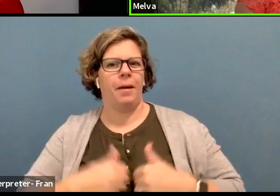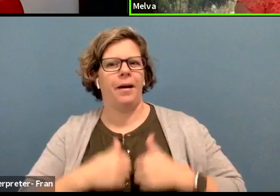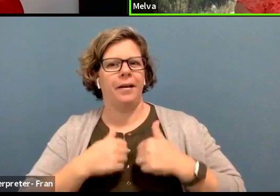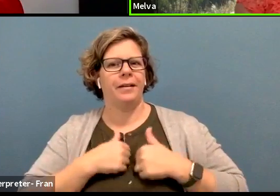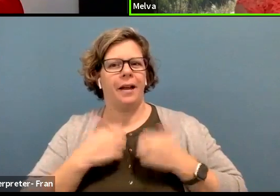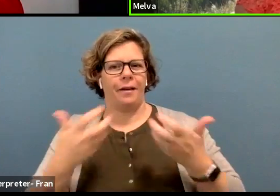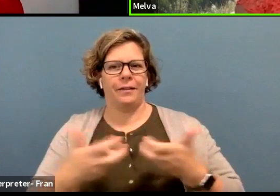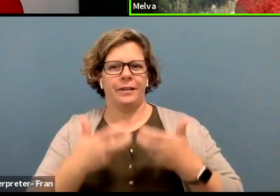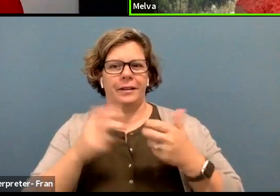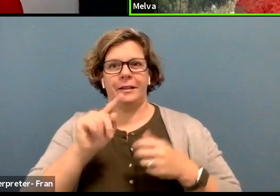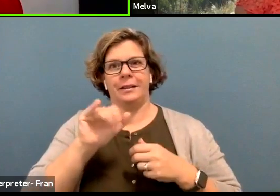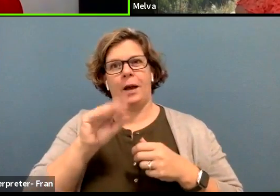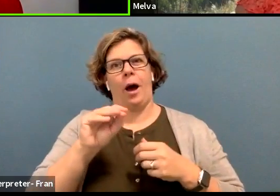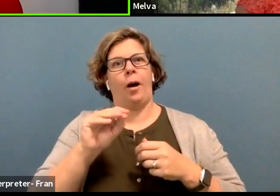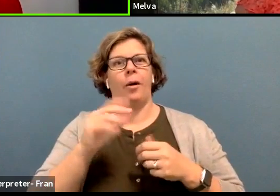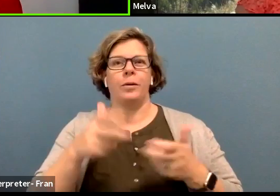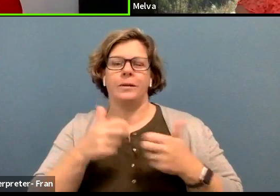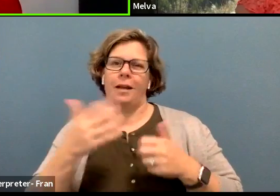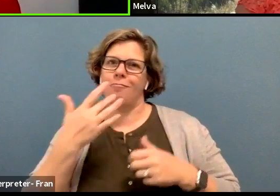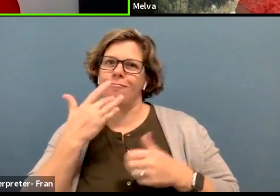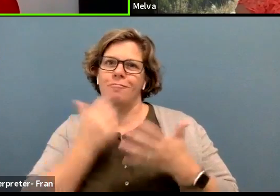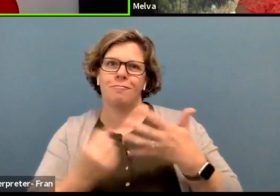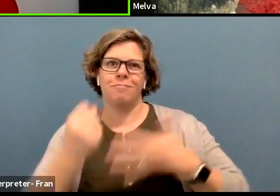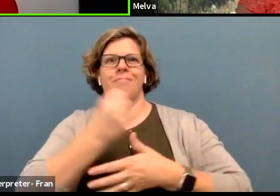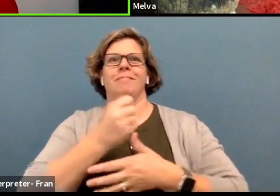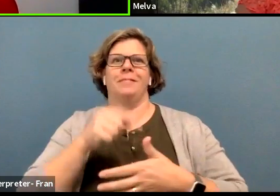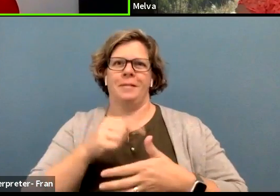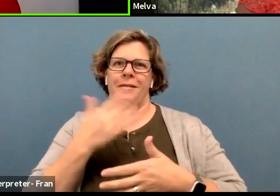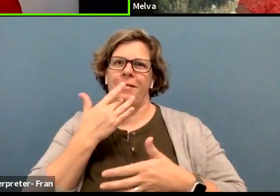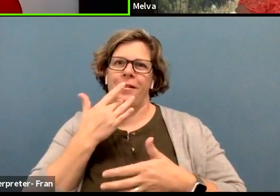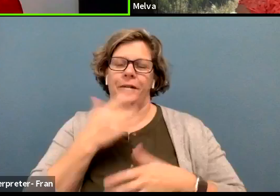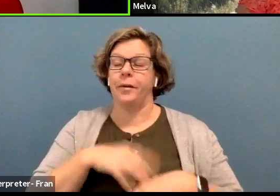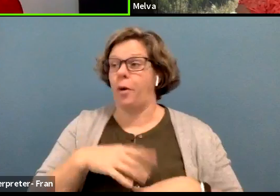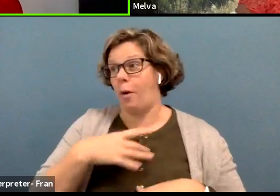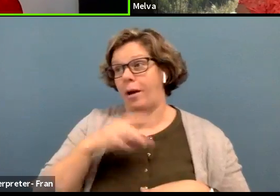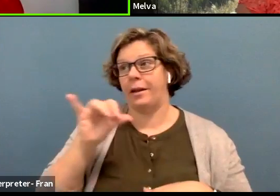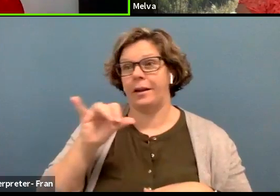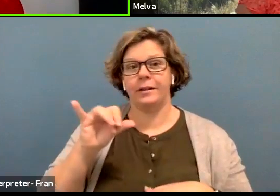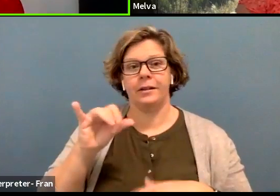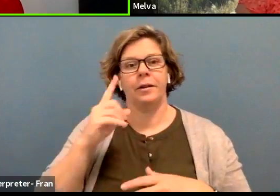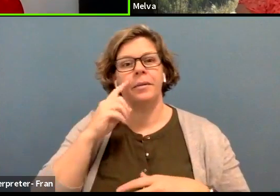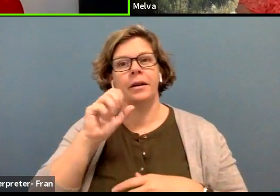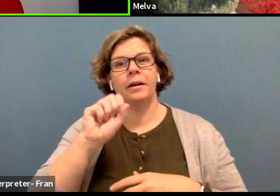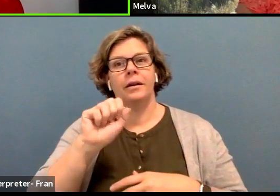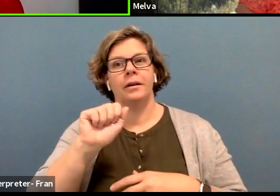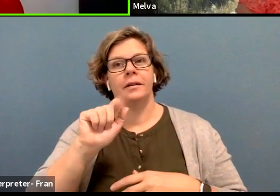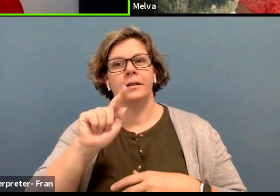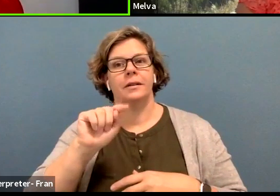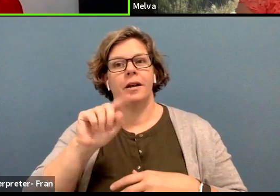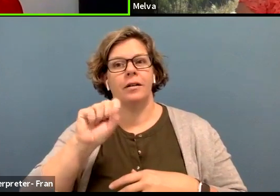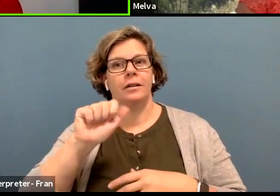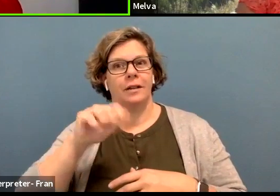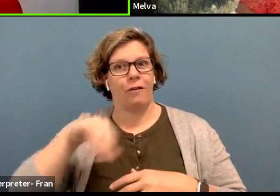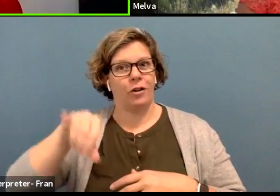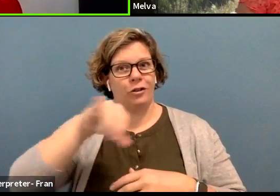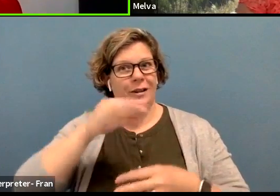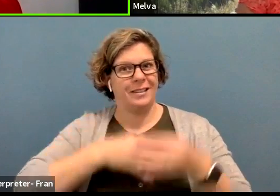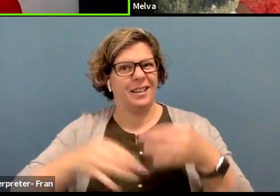are right there on the top. That's a good thing. And I like, because you can just put salsa for salad dressing. Have you ever done